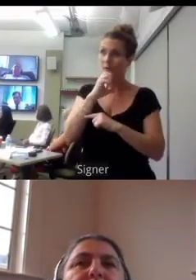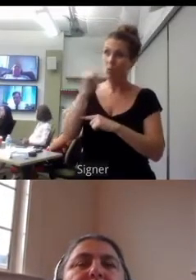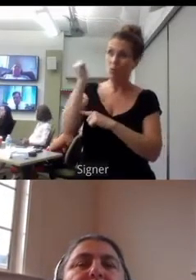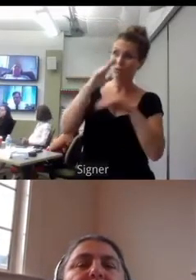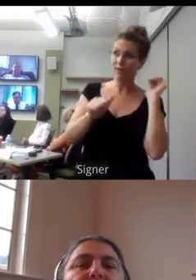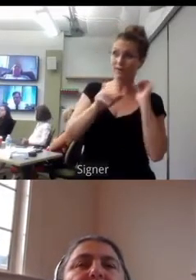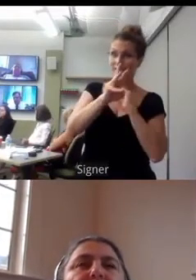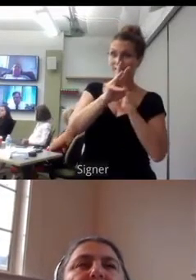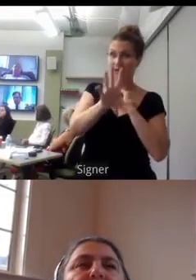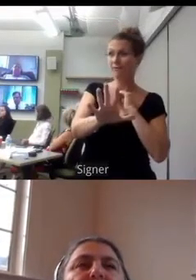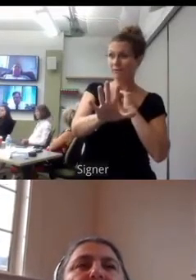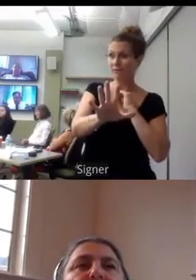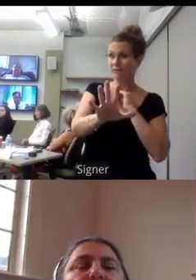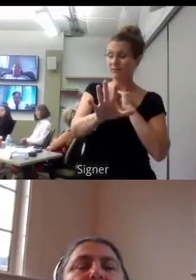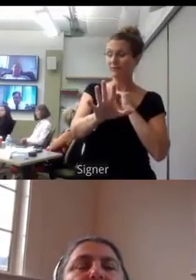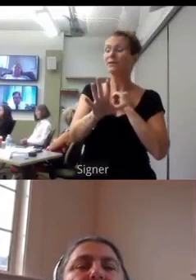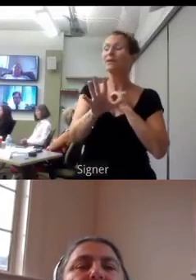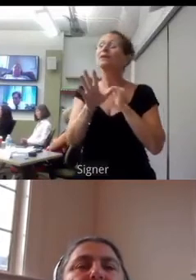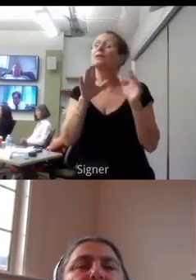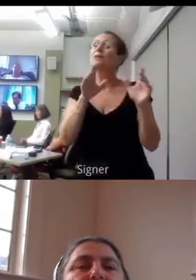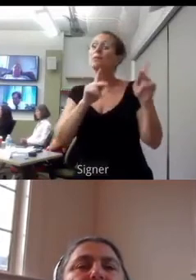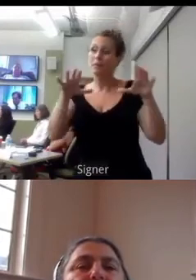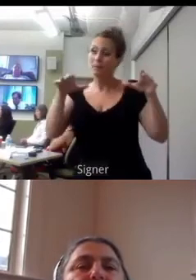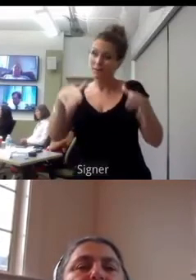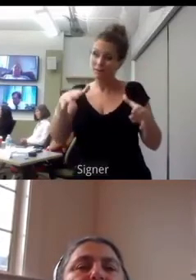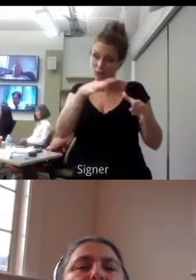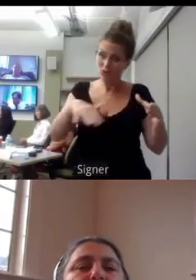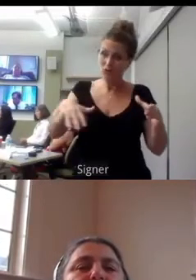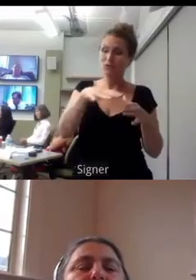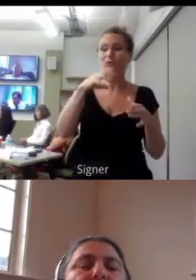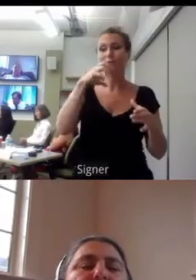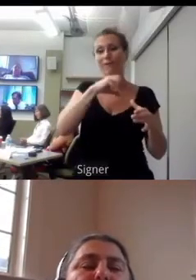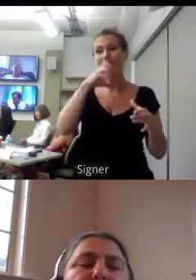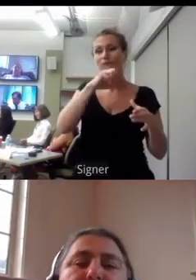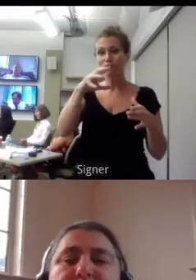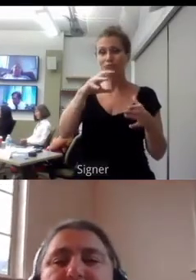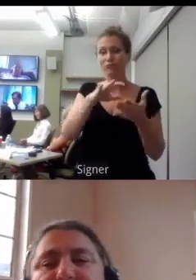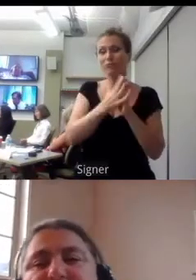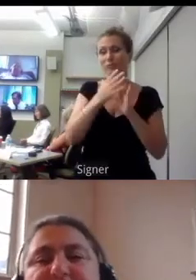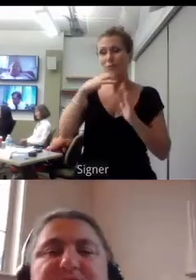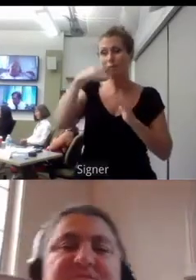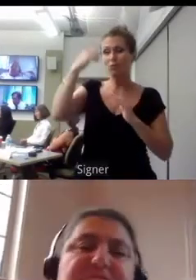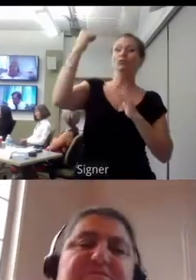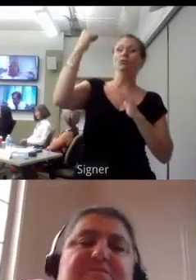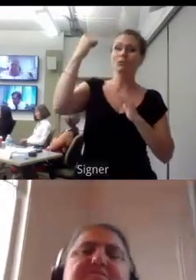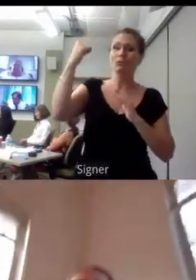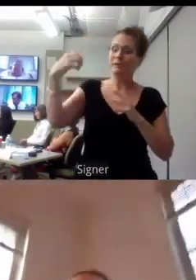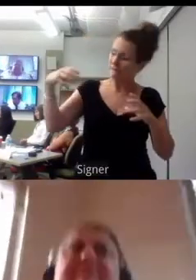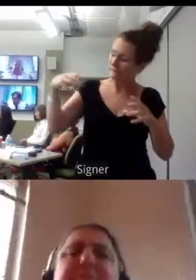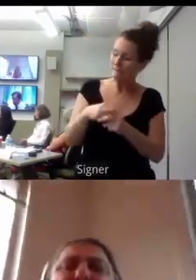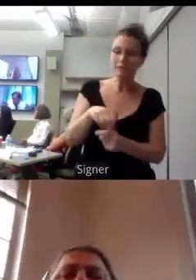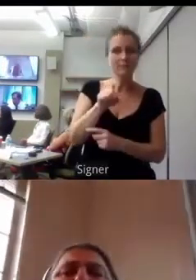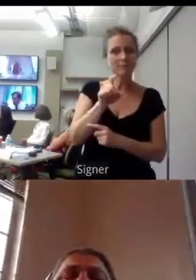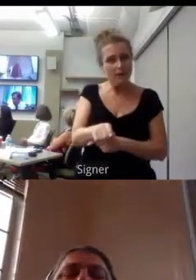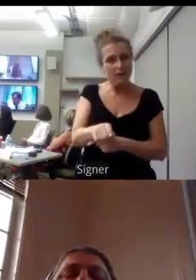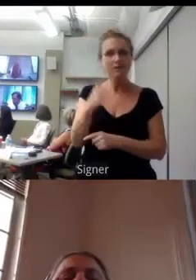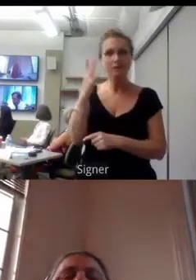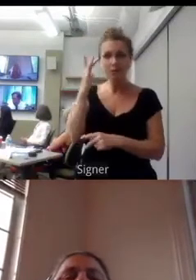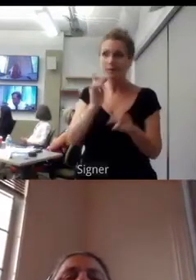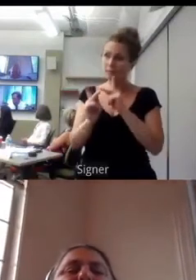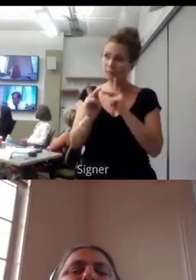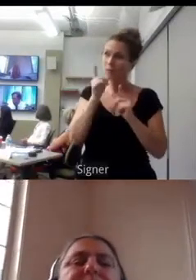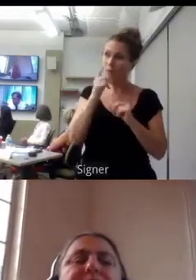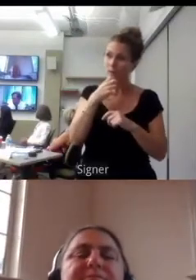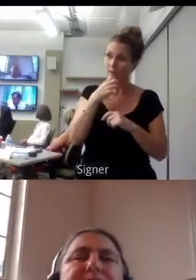of this population, and that really should be taken into account, because people who are aging are acquiring